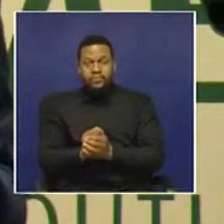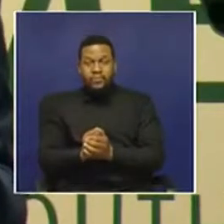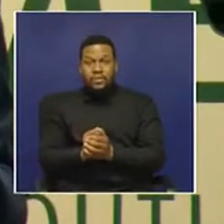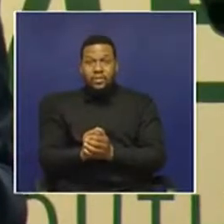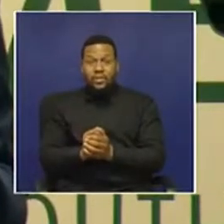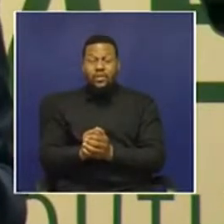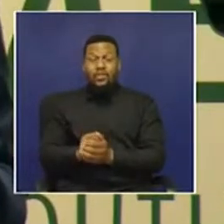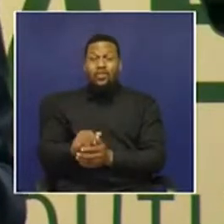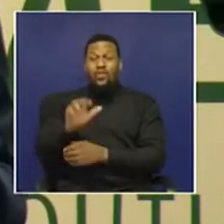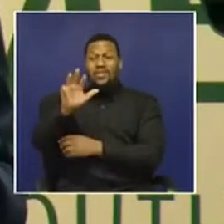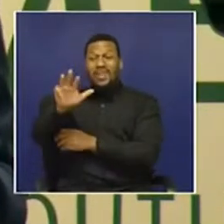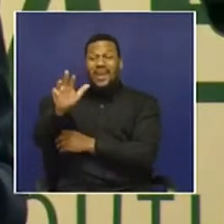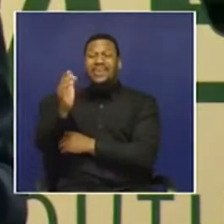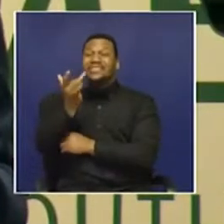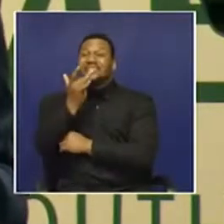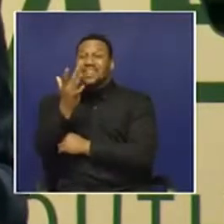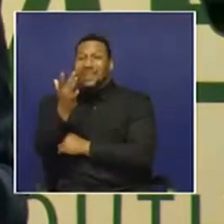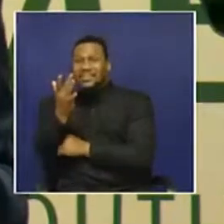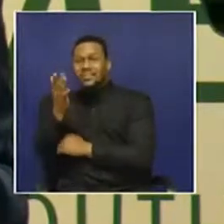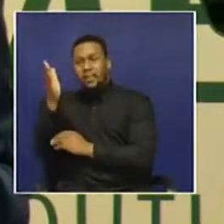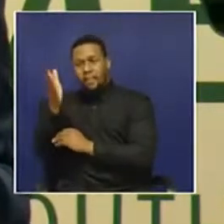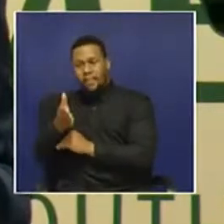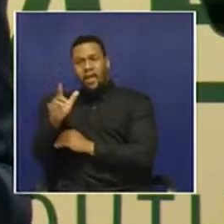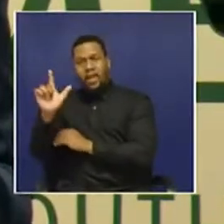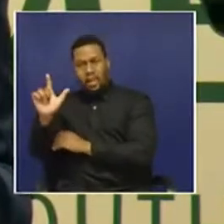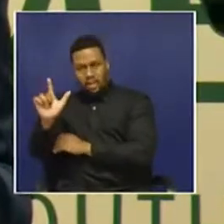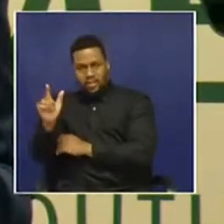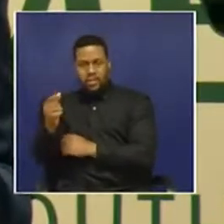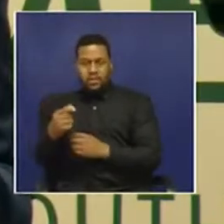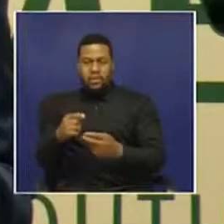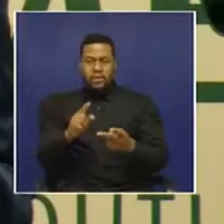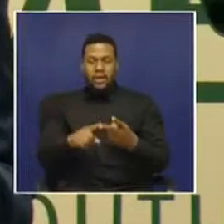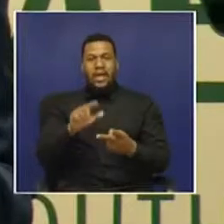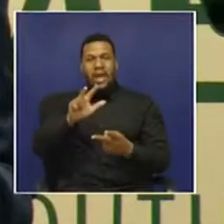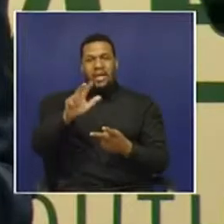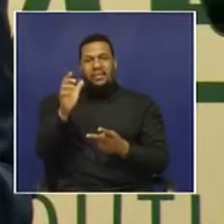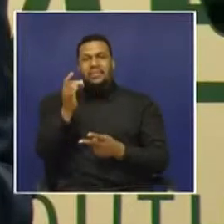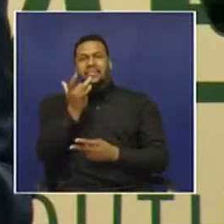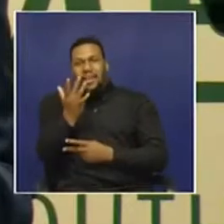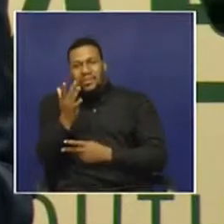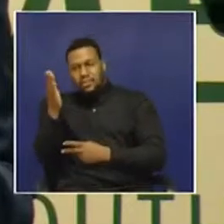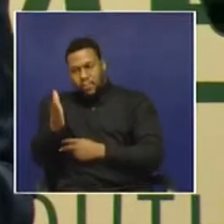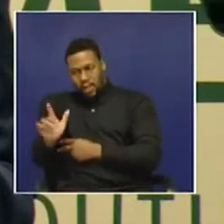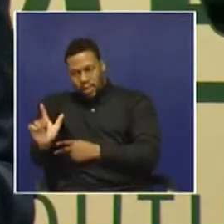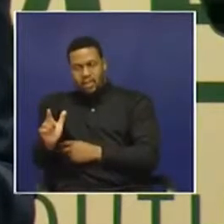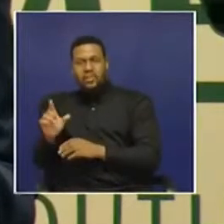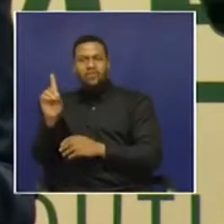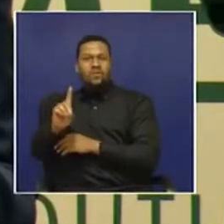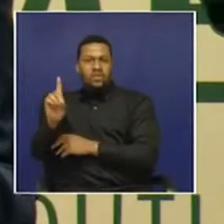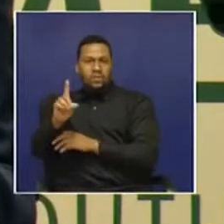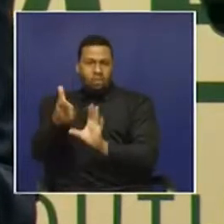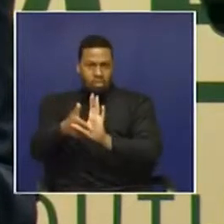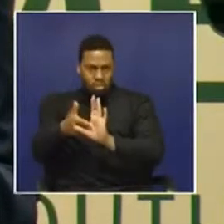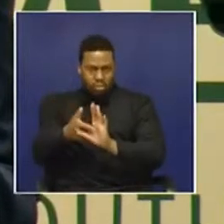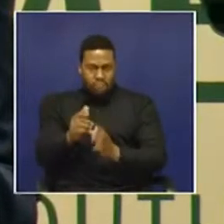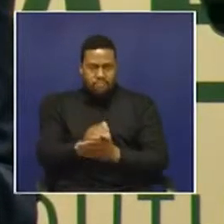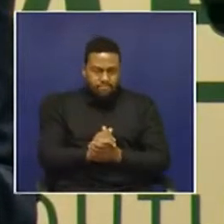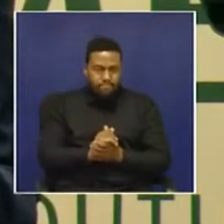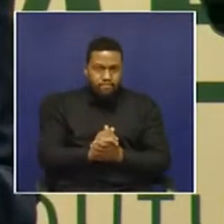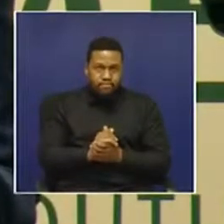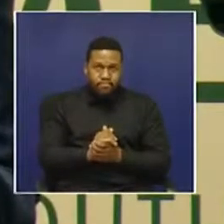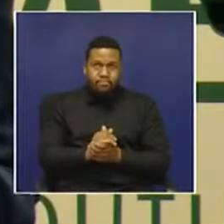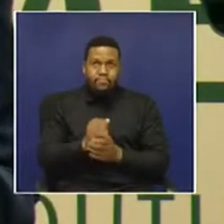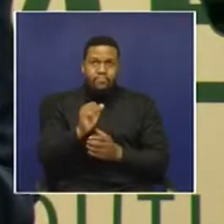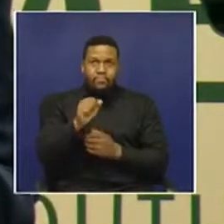for petrol and 8 cents per litre for diesel. The carbon fuel levy will go up by 5 cents